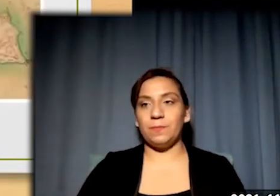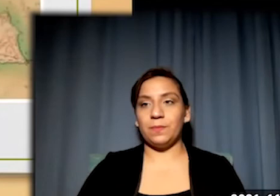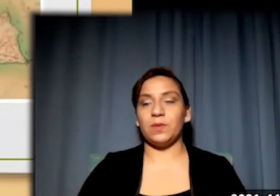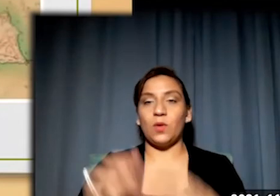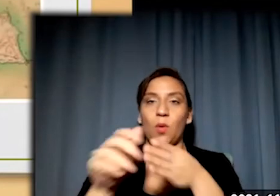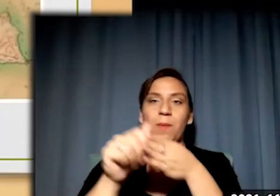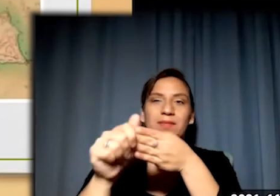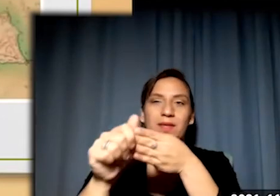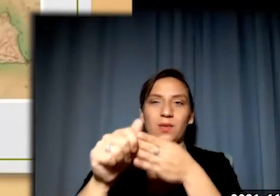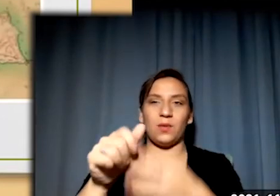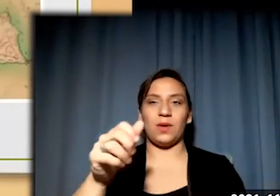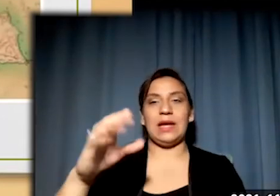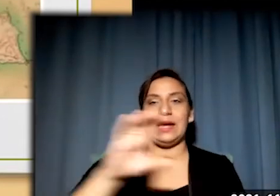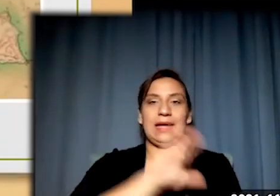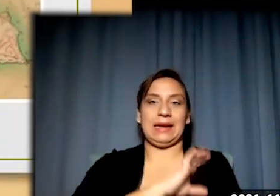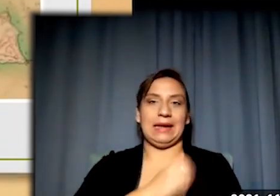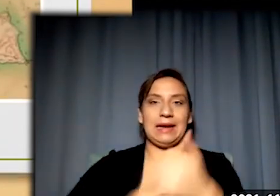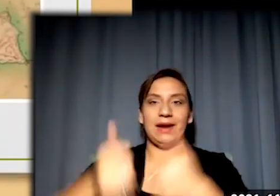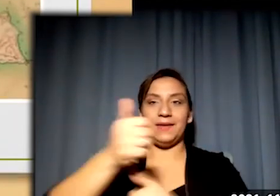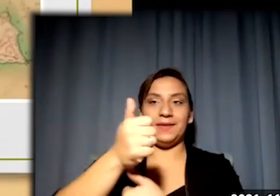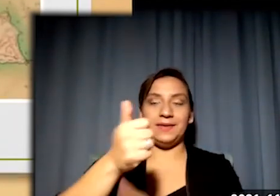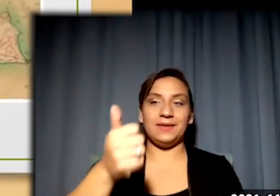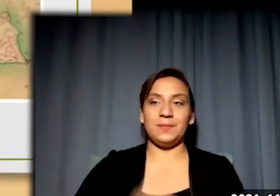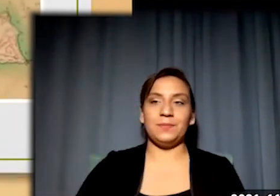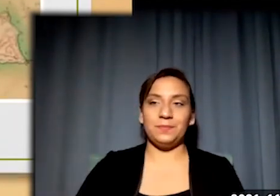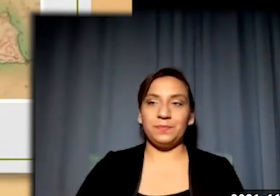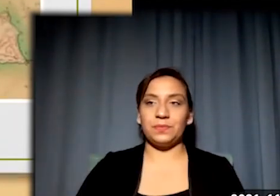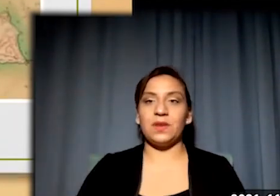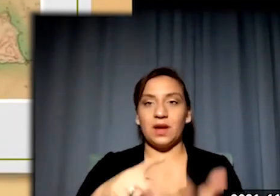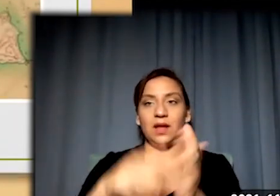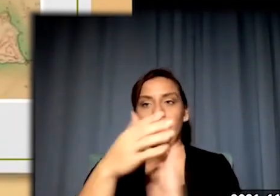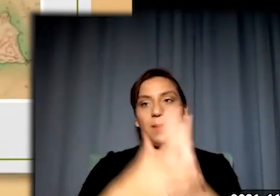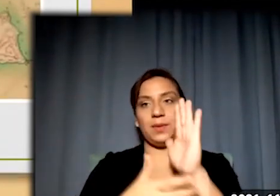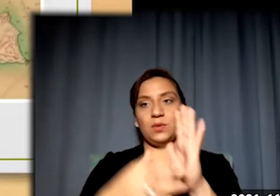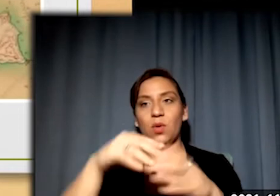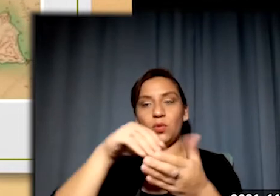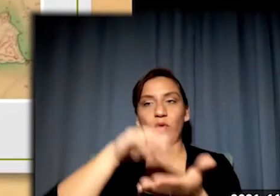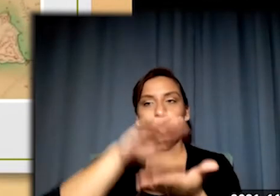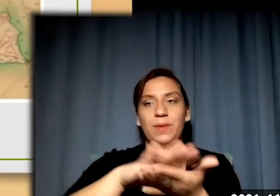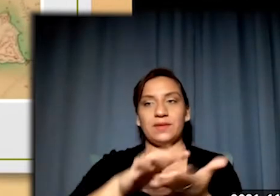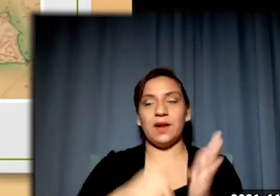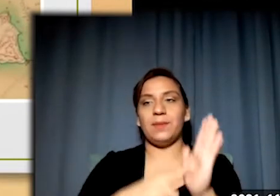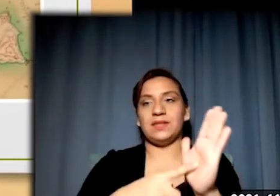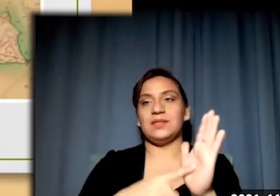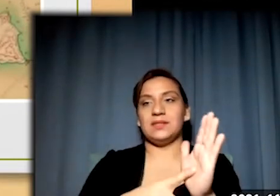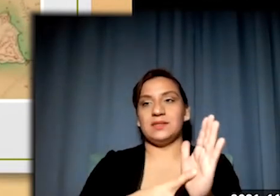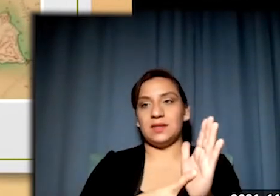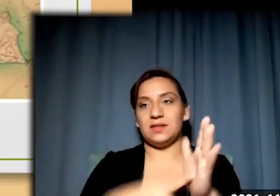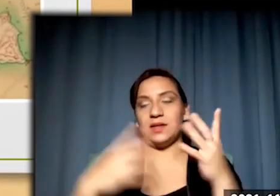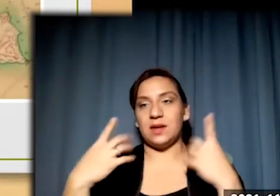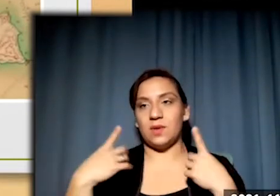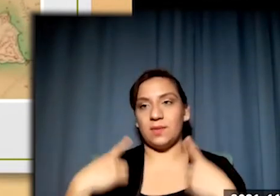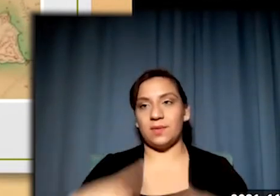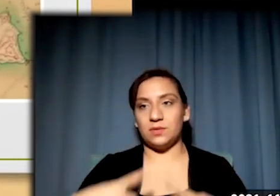This chapter documents the presence of a ground depression, which the Spanish military engineers converted to a